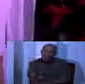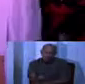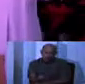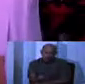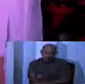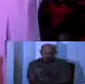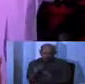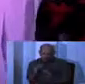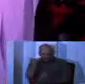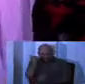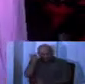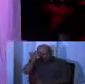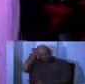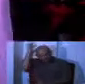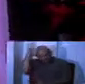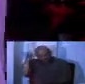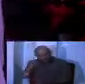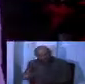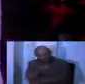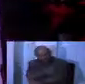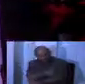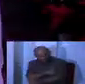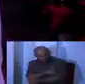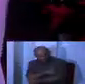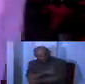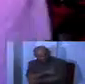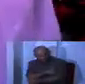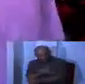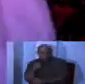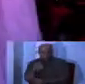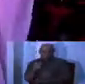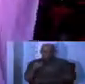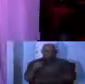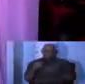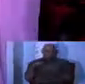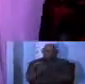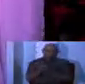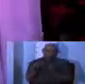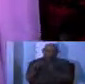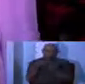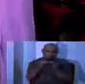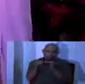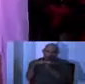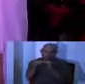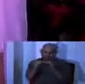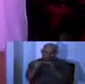if homosexuals are that powerful, we would have marriage equality now.